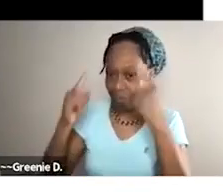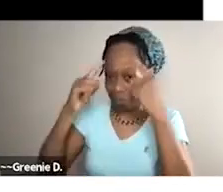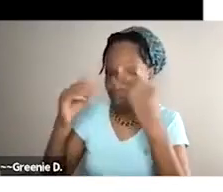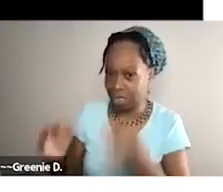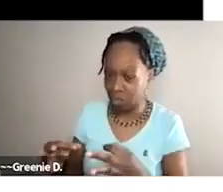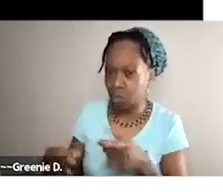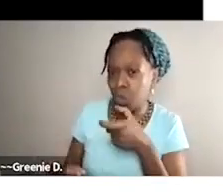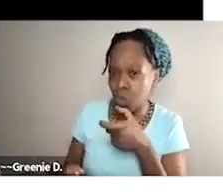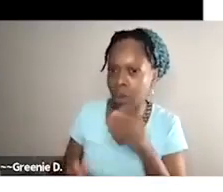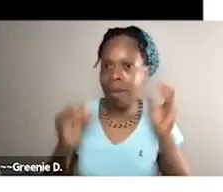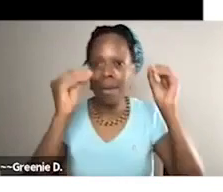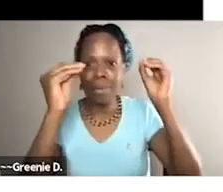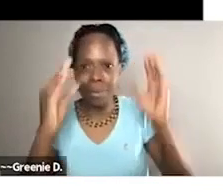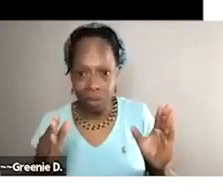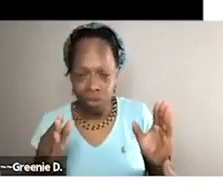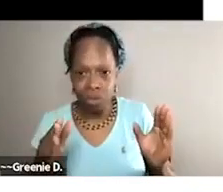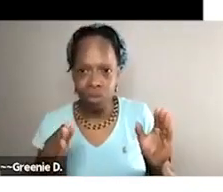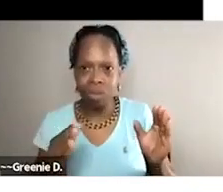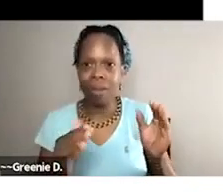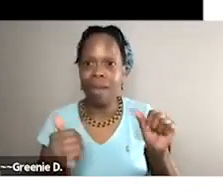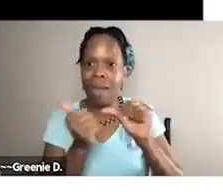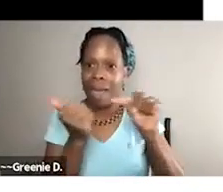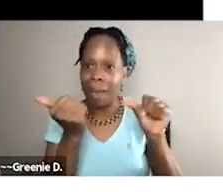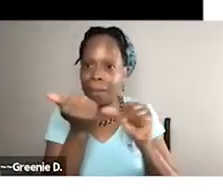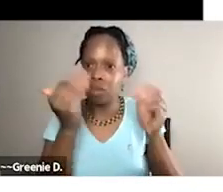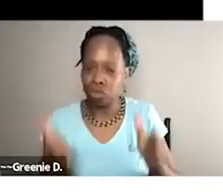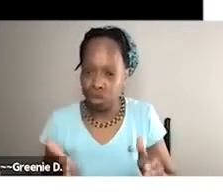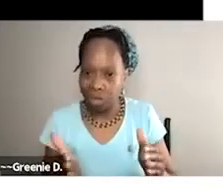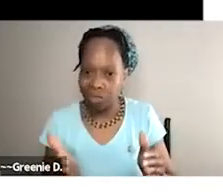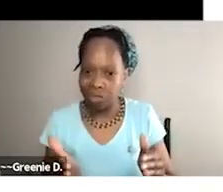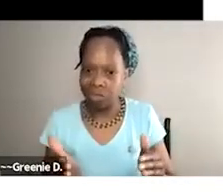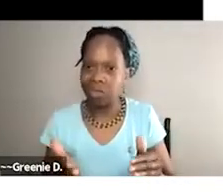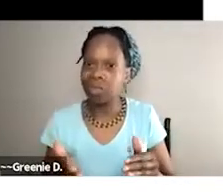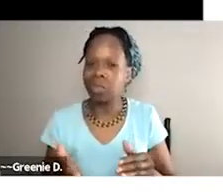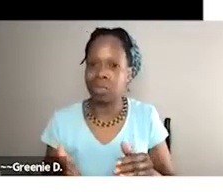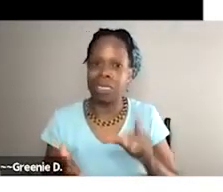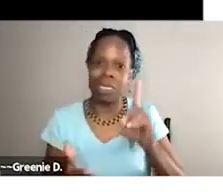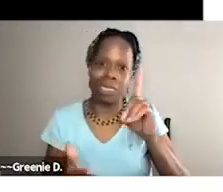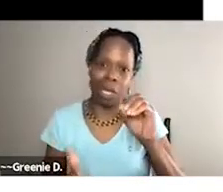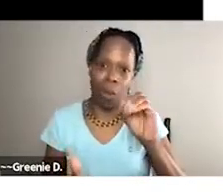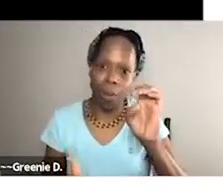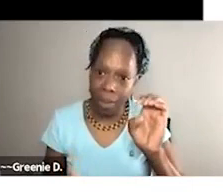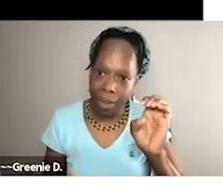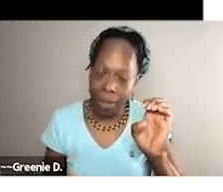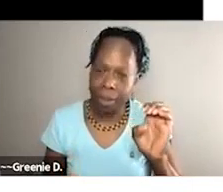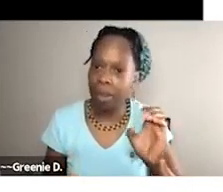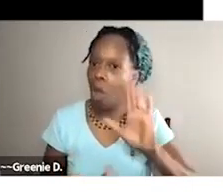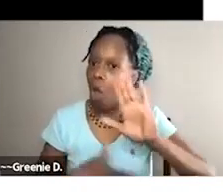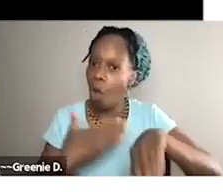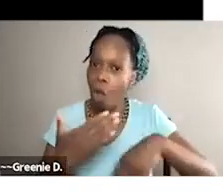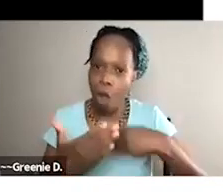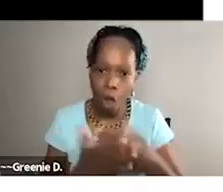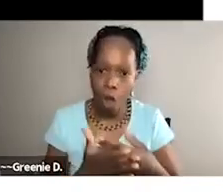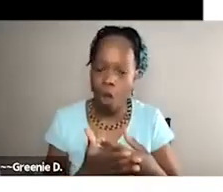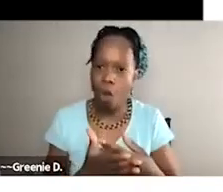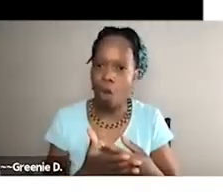know, it's going beyond that. It's thinking about New York City DOE and centralization. It's all those different components on, we need to actually